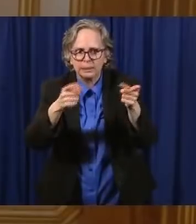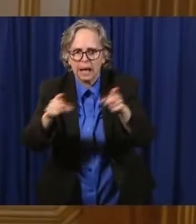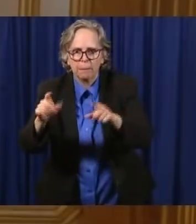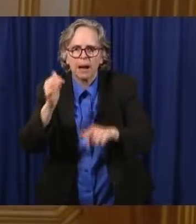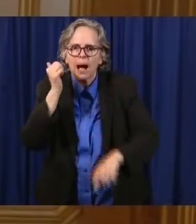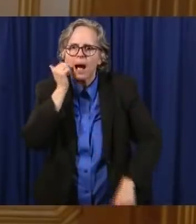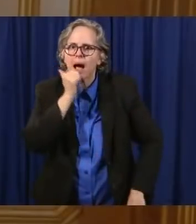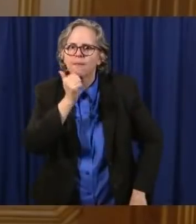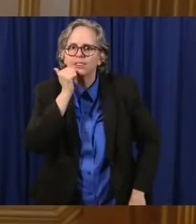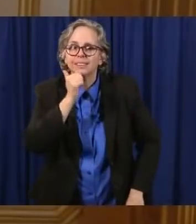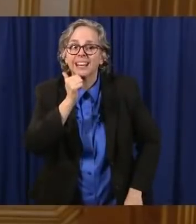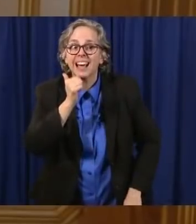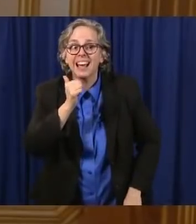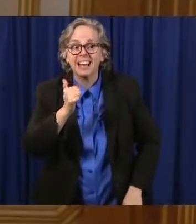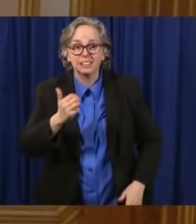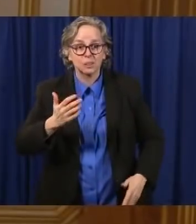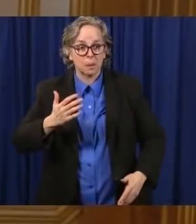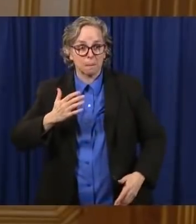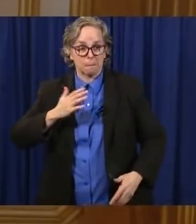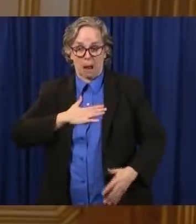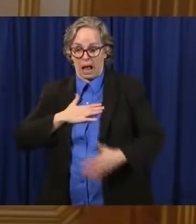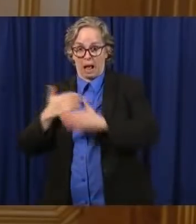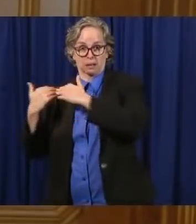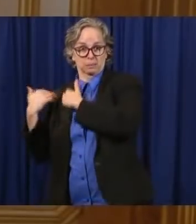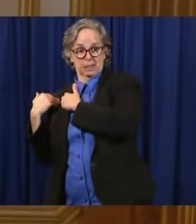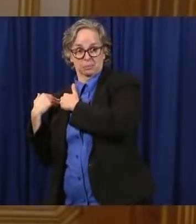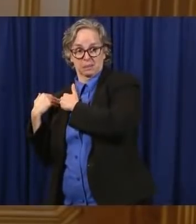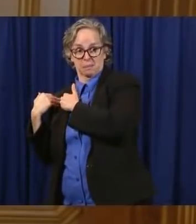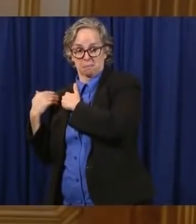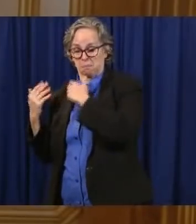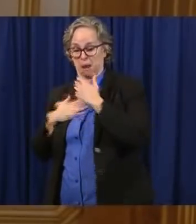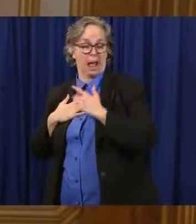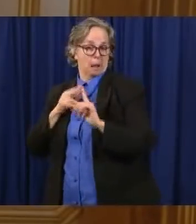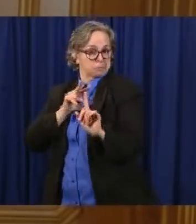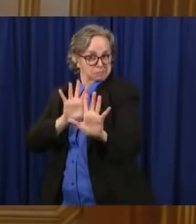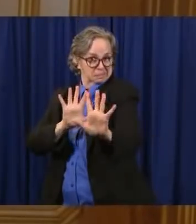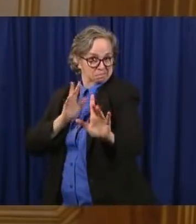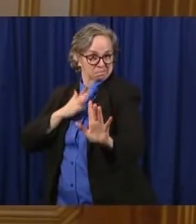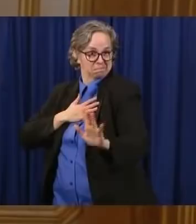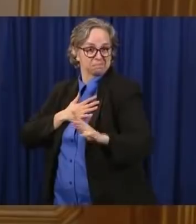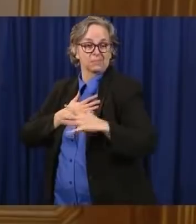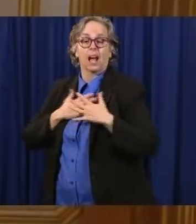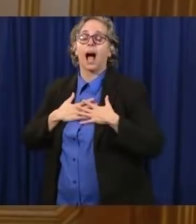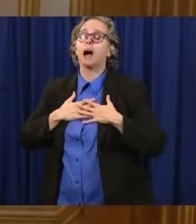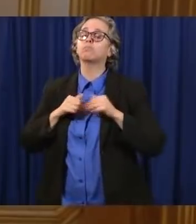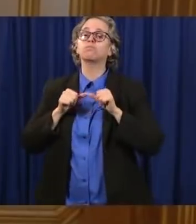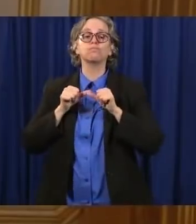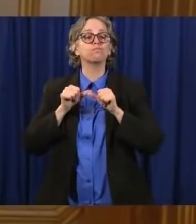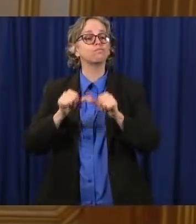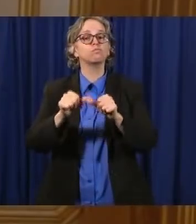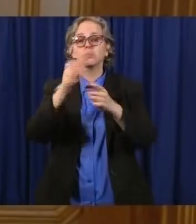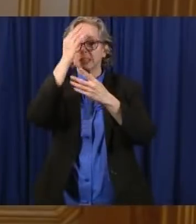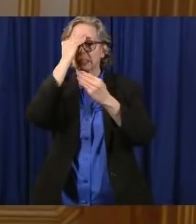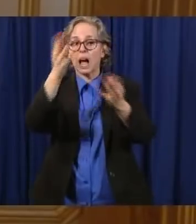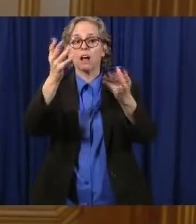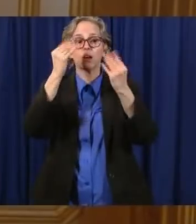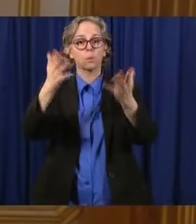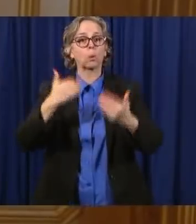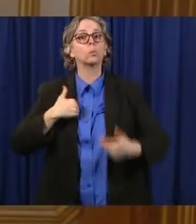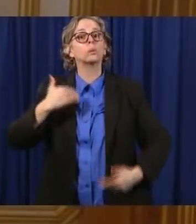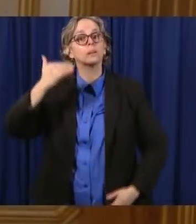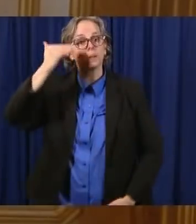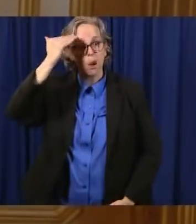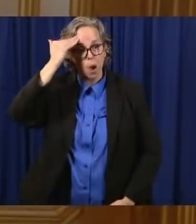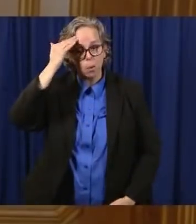my job as I look at it is to continue to articulate where we are and what we have to